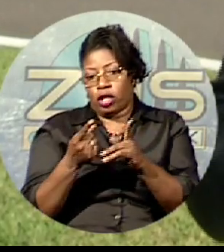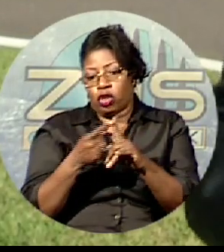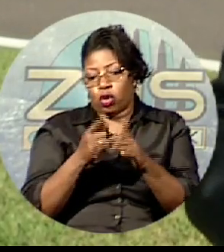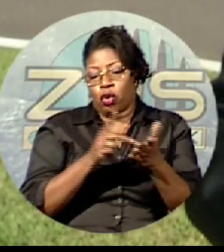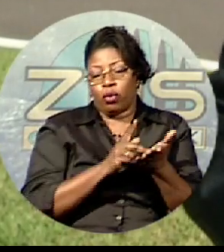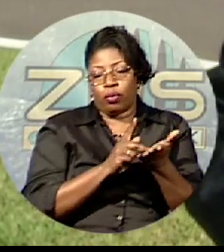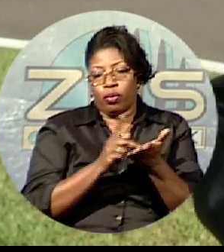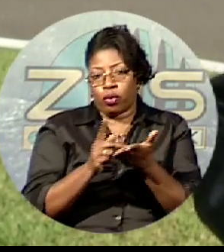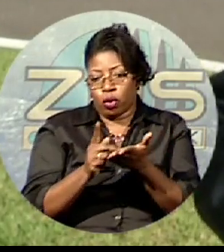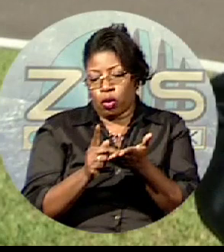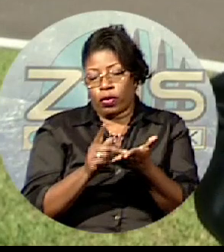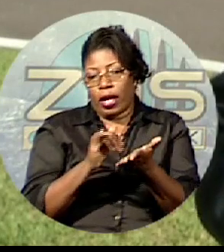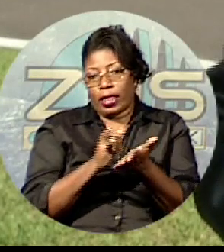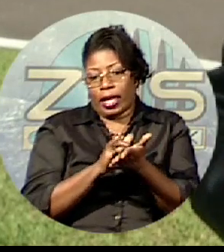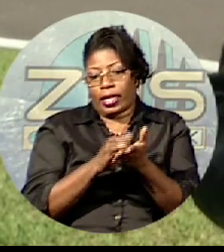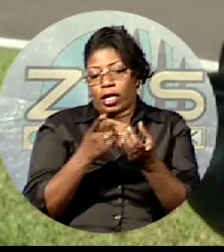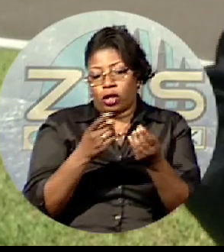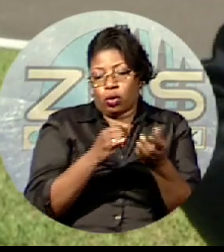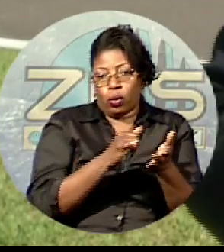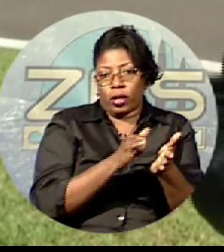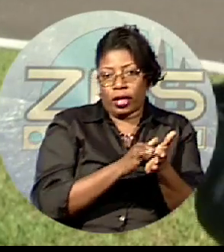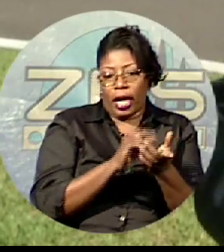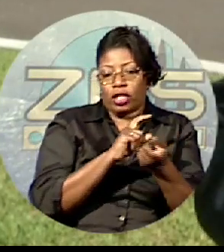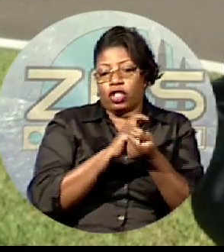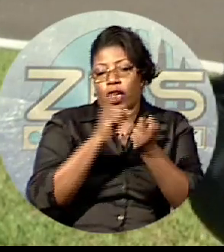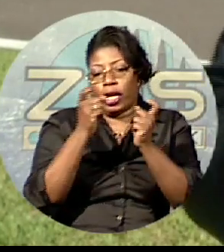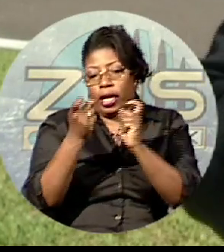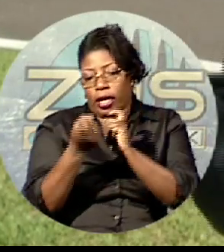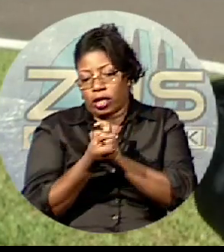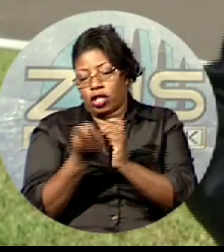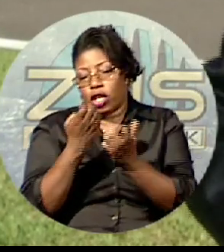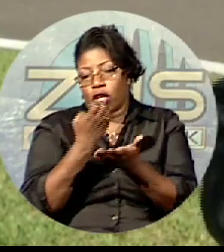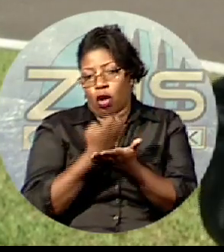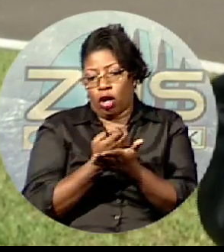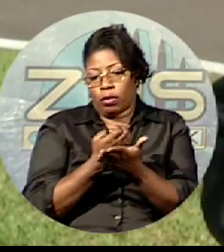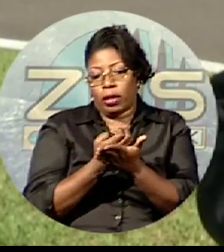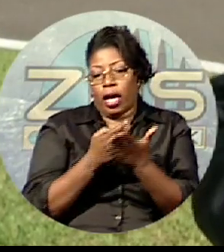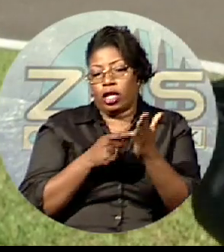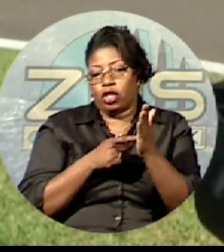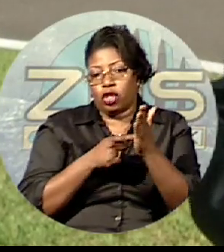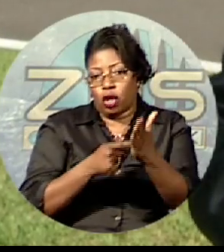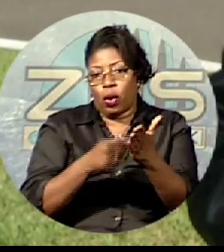prove the fact that they can do just that, turn around the economy and show the significant